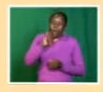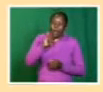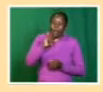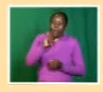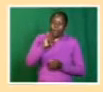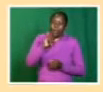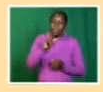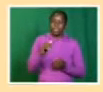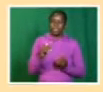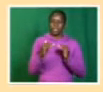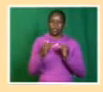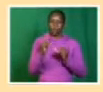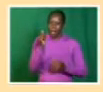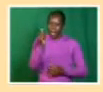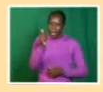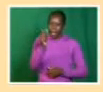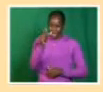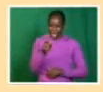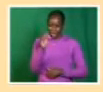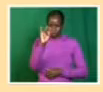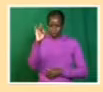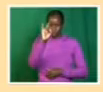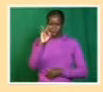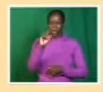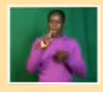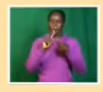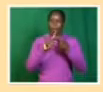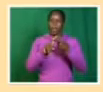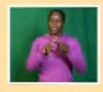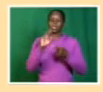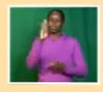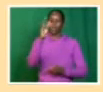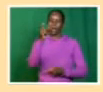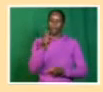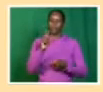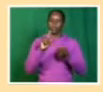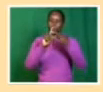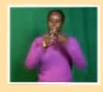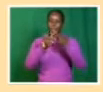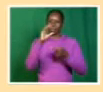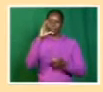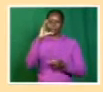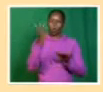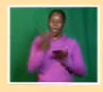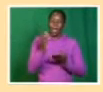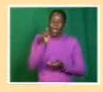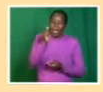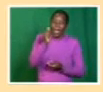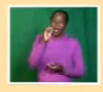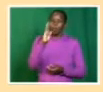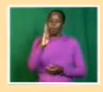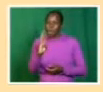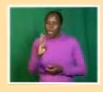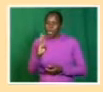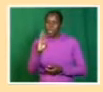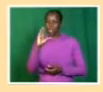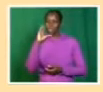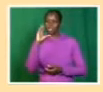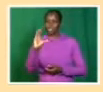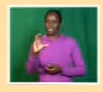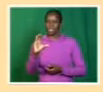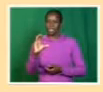to ax squared plus bx plus c, where a, b, and the c